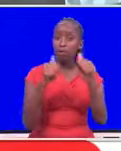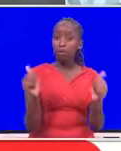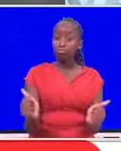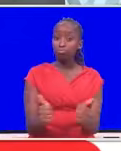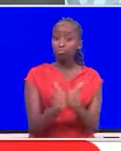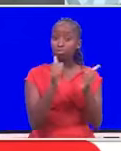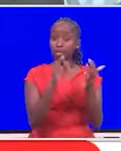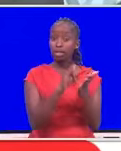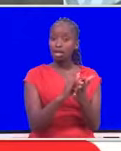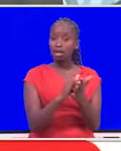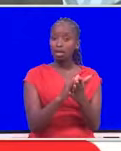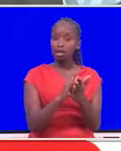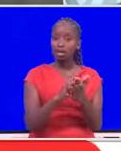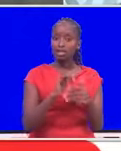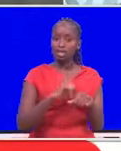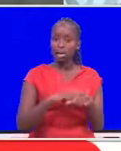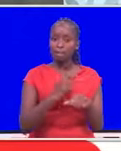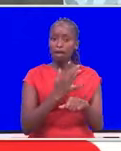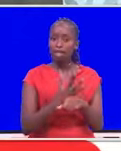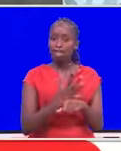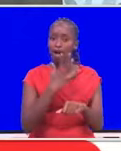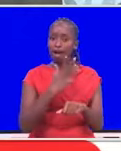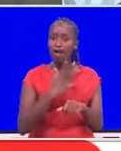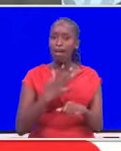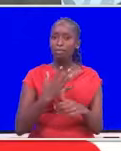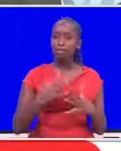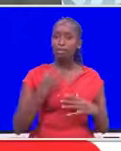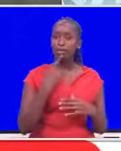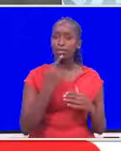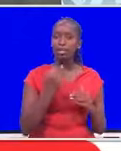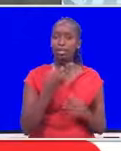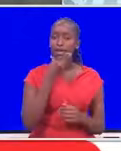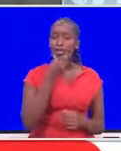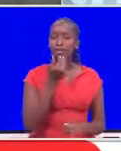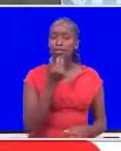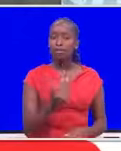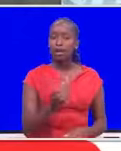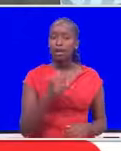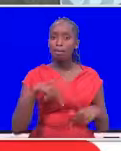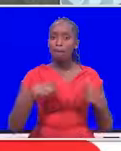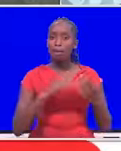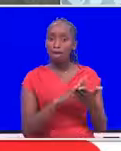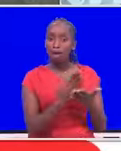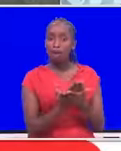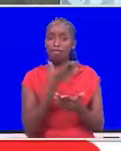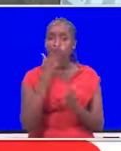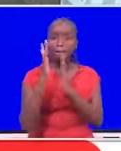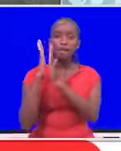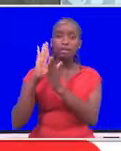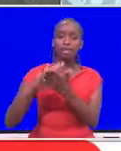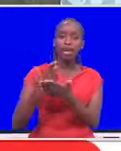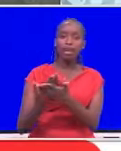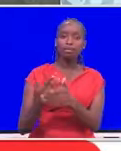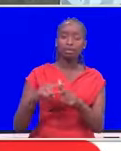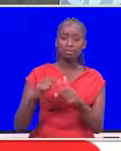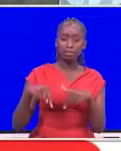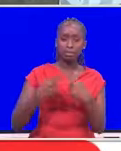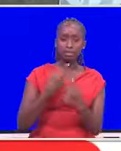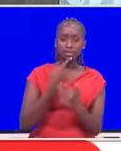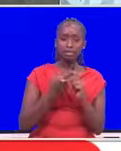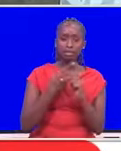incident. 5 a.m. kuna watu walikuwa nasema, oh basi imefika, my son is here, oh. So nikaanza kusema hope.